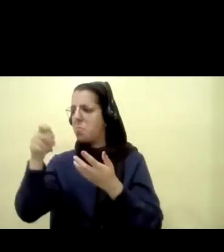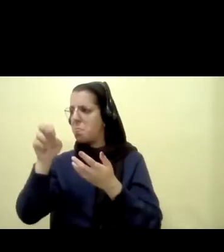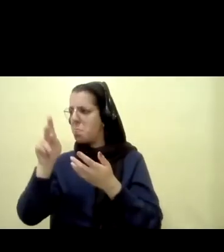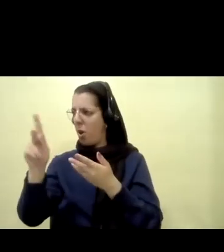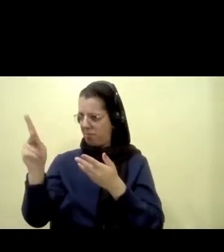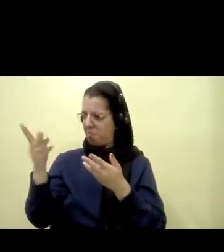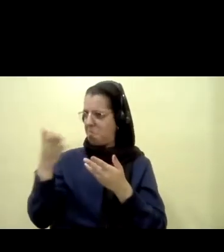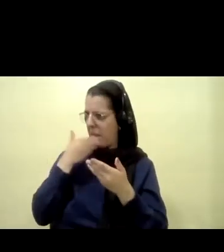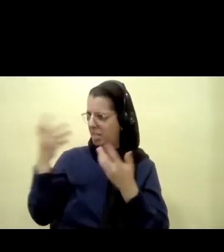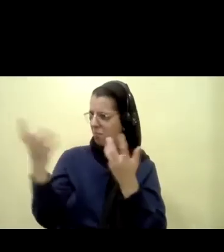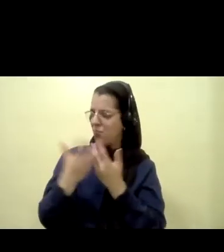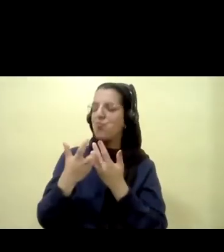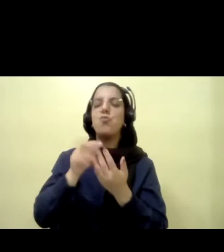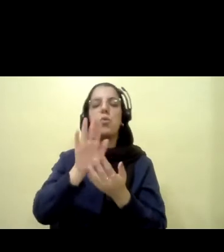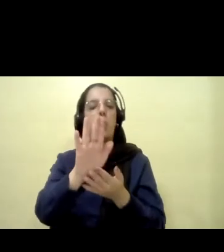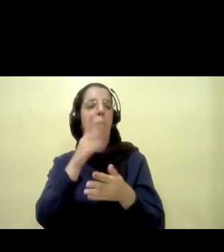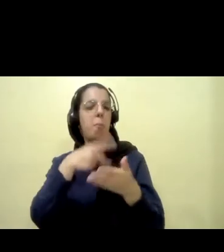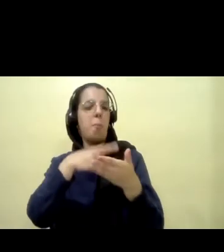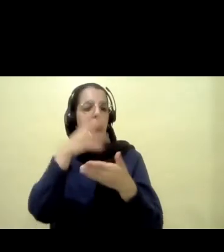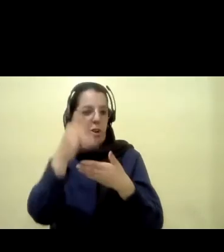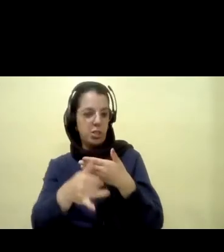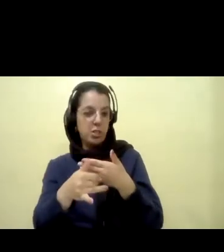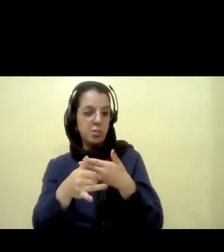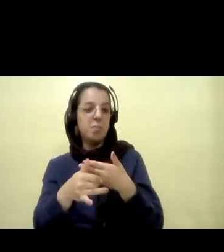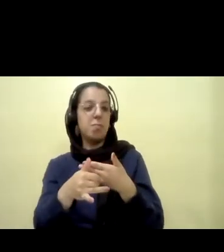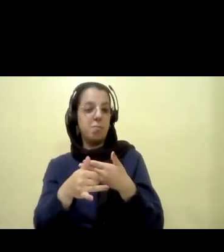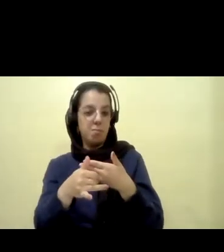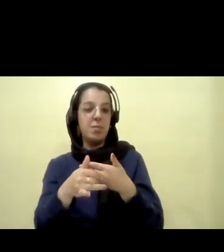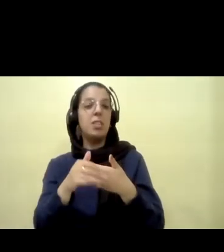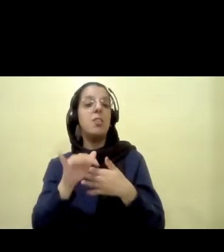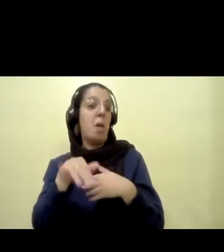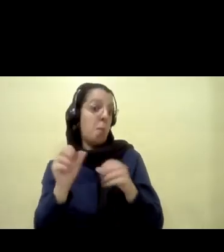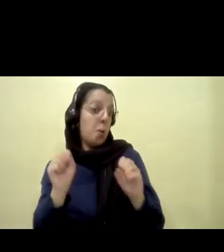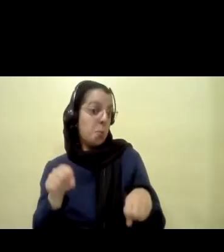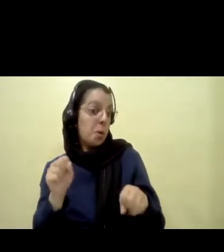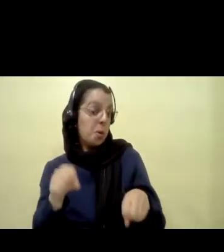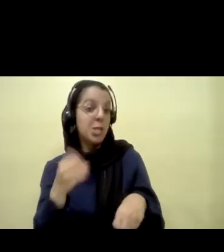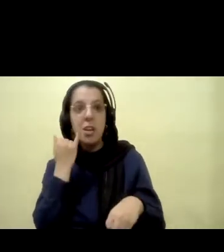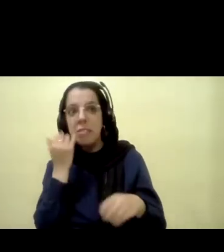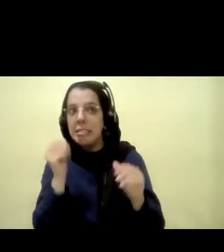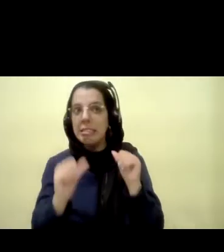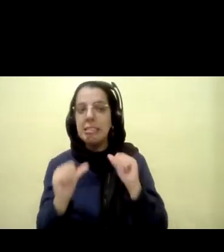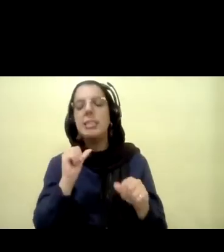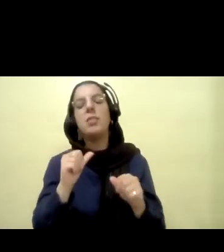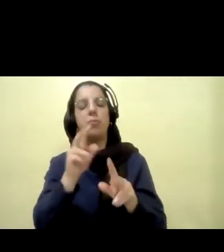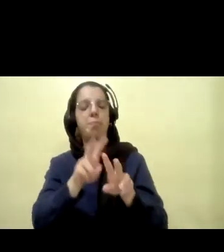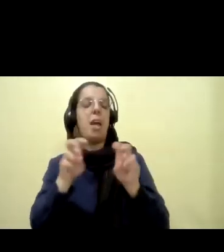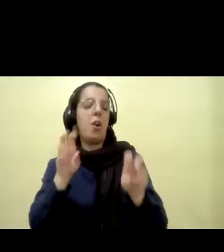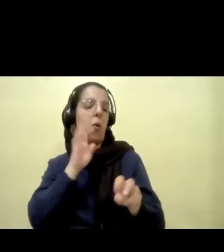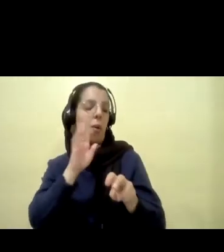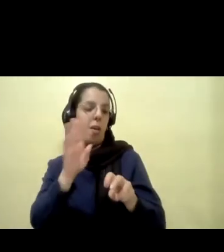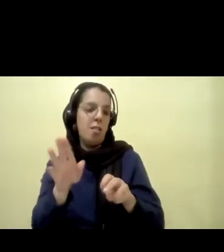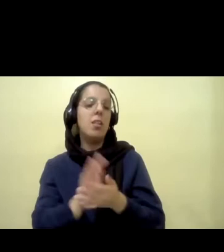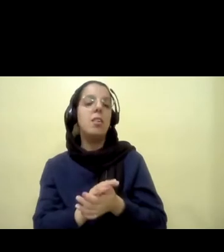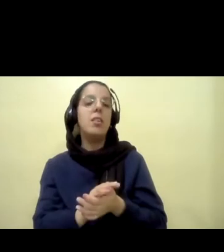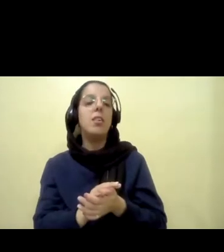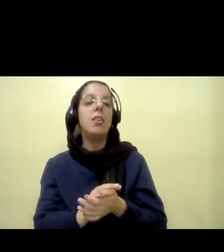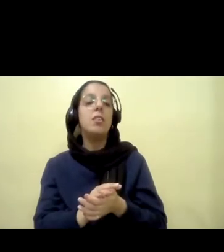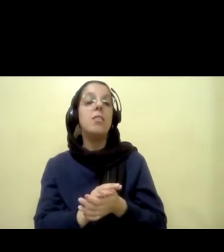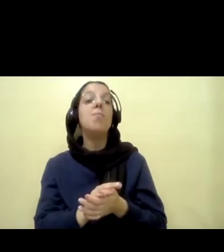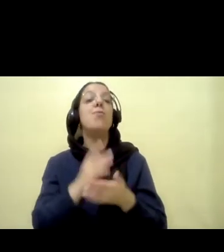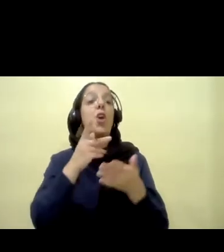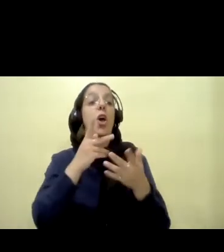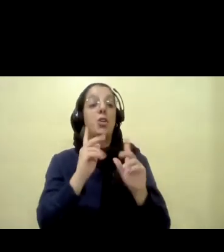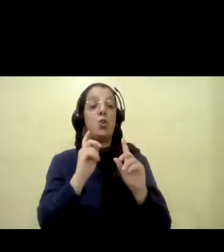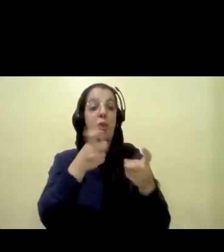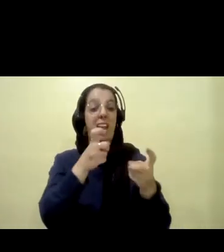the ones that will match you with a park. So that's also possible. So there's a section of the grant in the project details section where